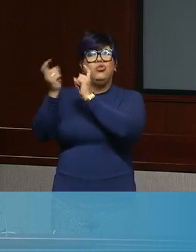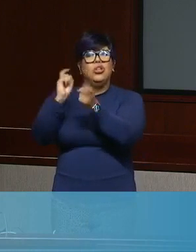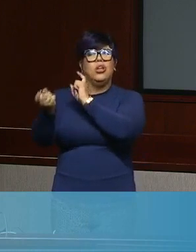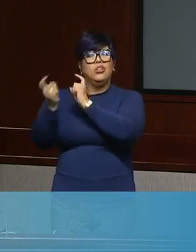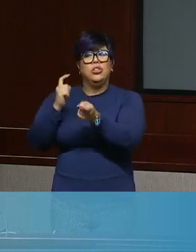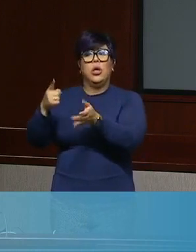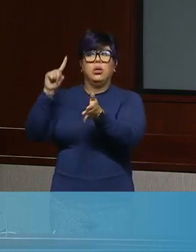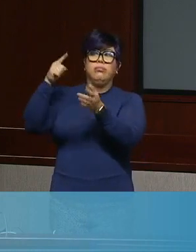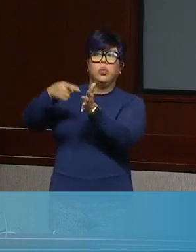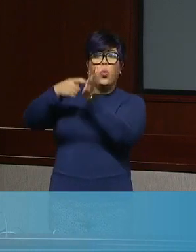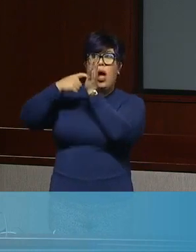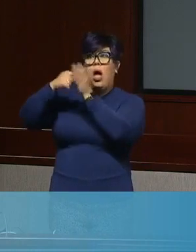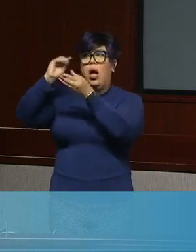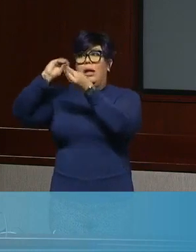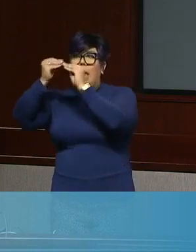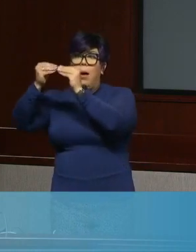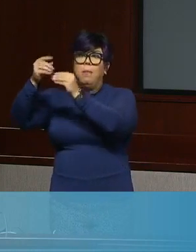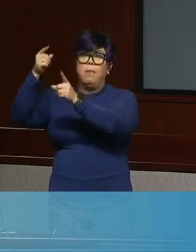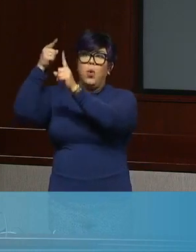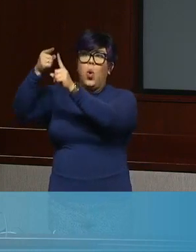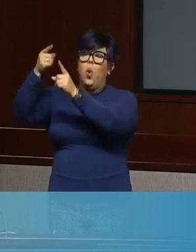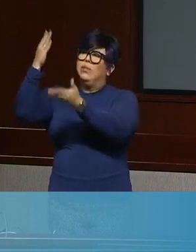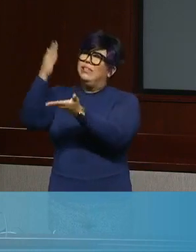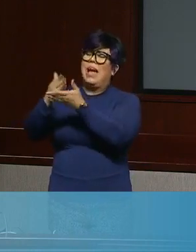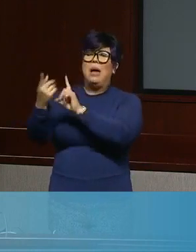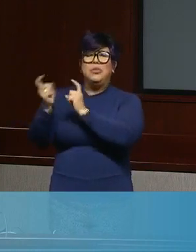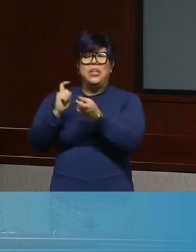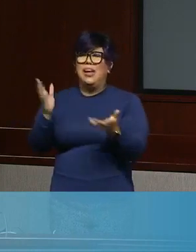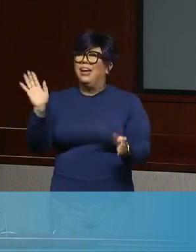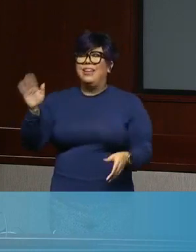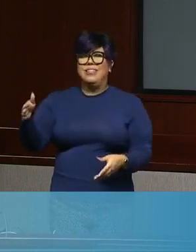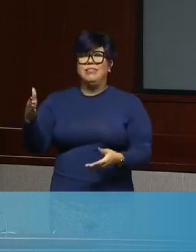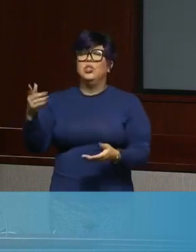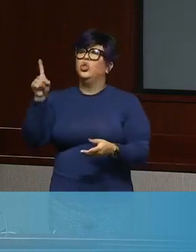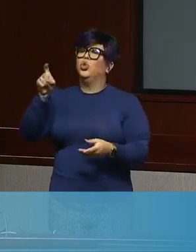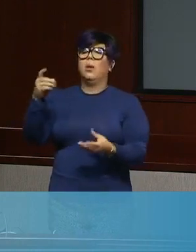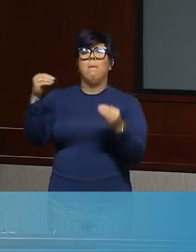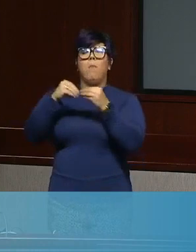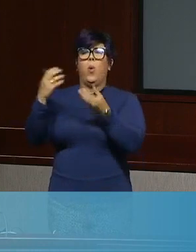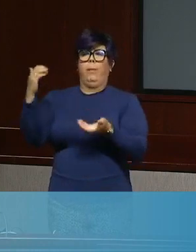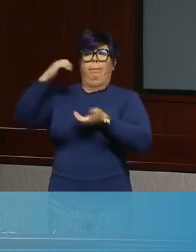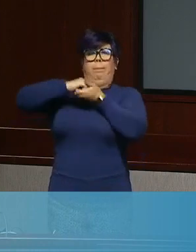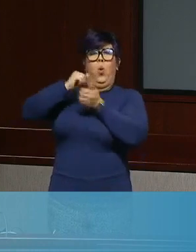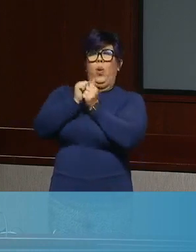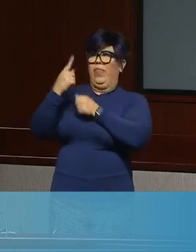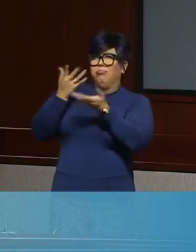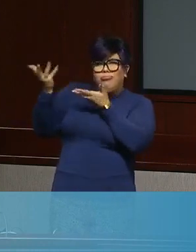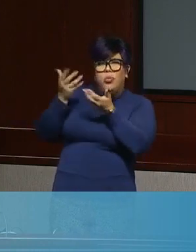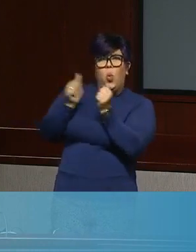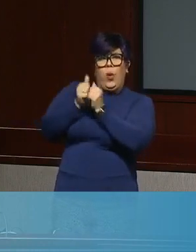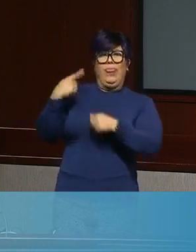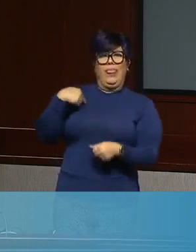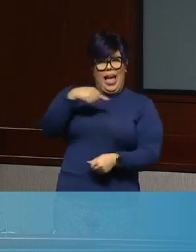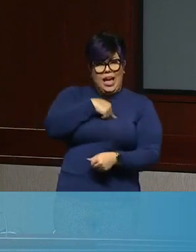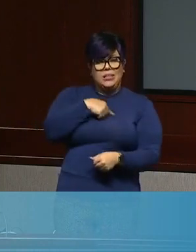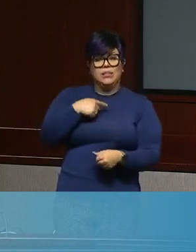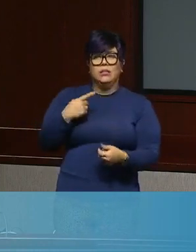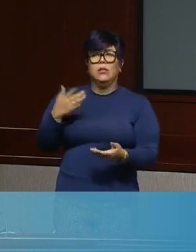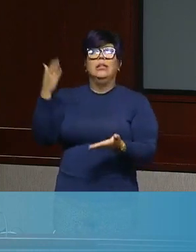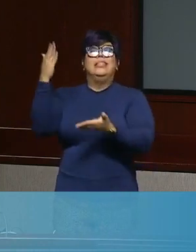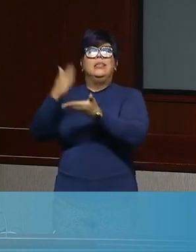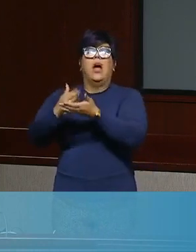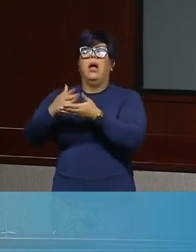us. We demand that you work more closely with us. We are demanding that you not